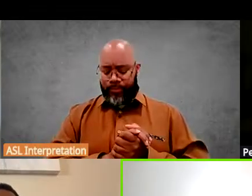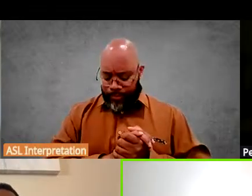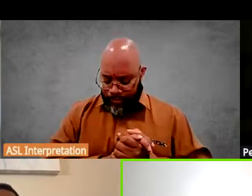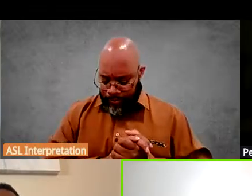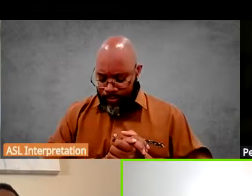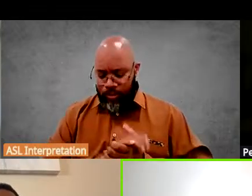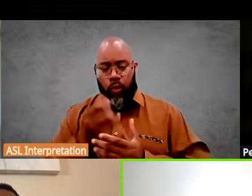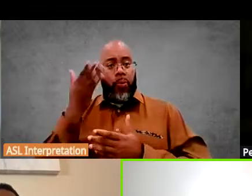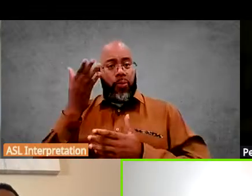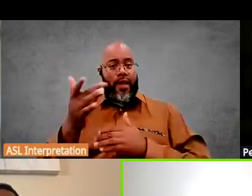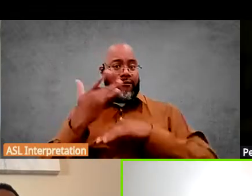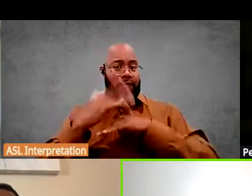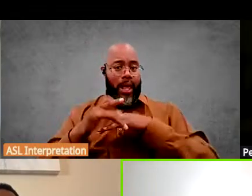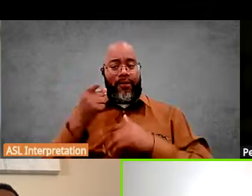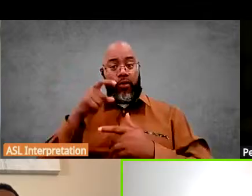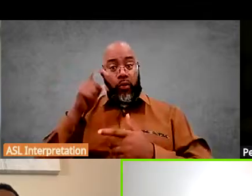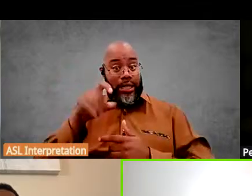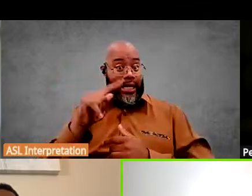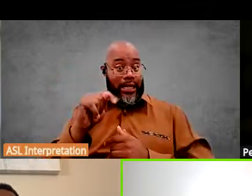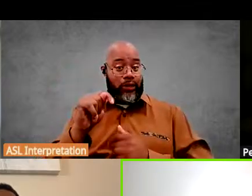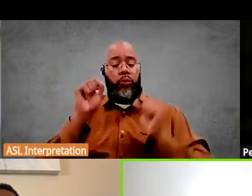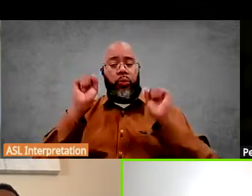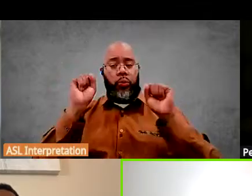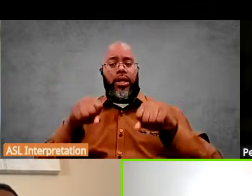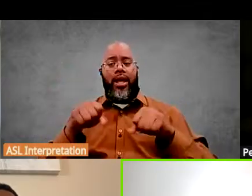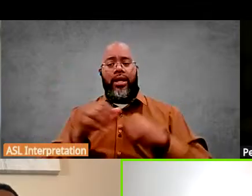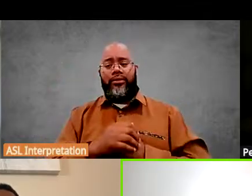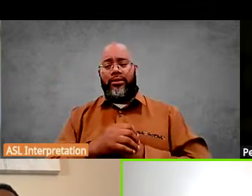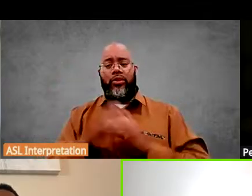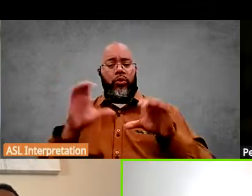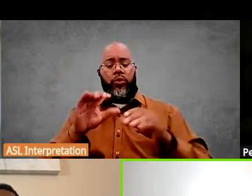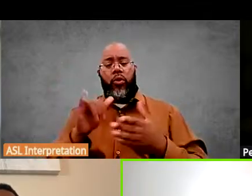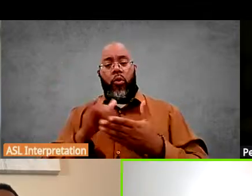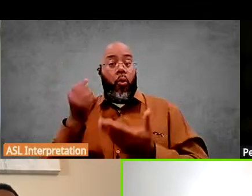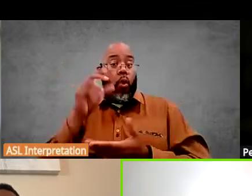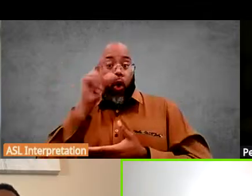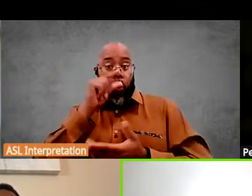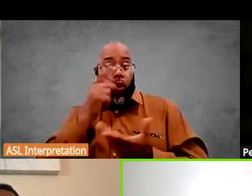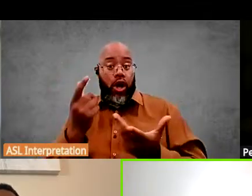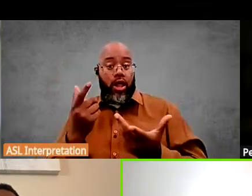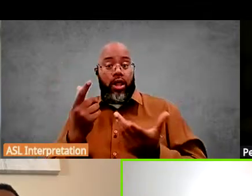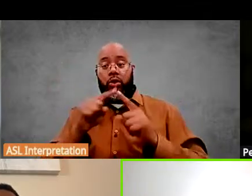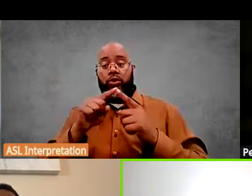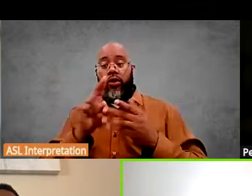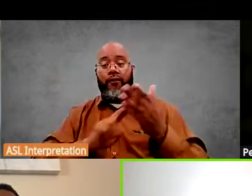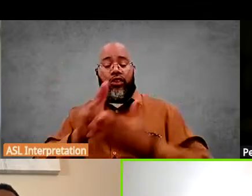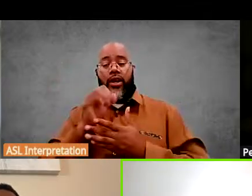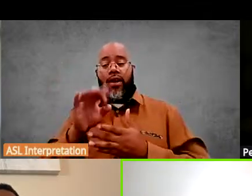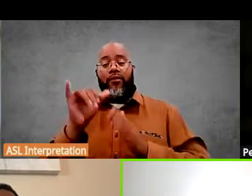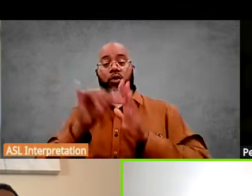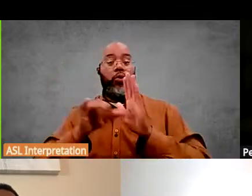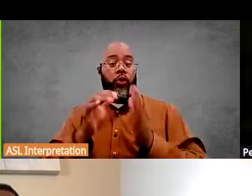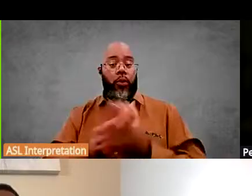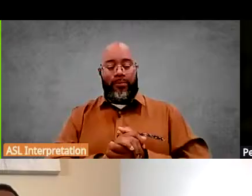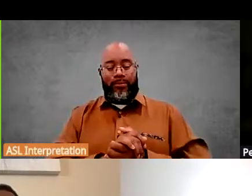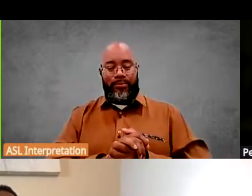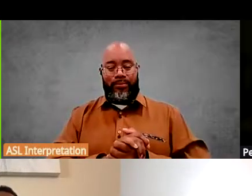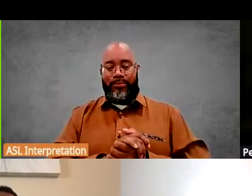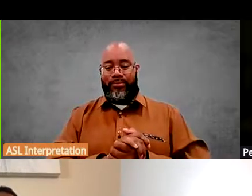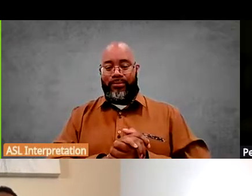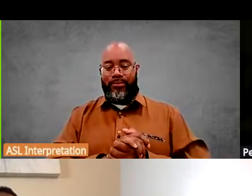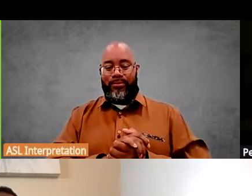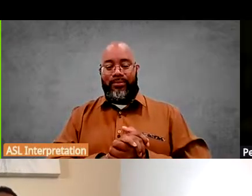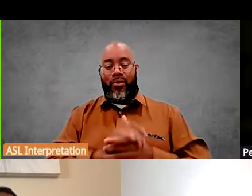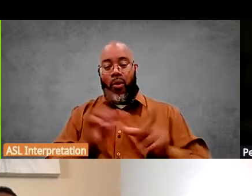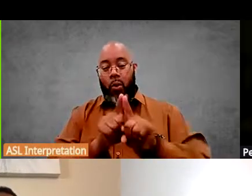out there and if you need it, you can, do a little Google, go to the University of YouTube. Yeah. And also,